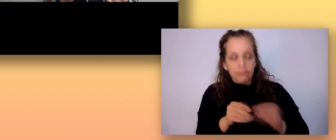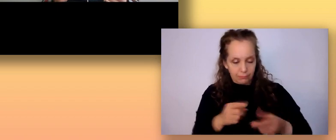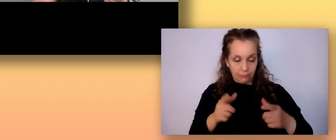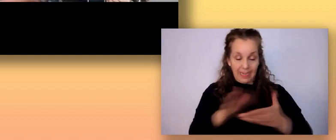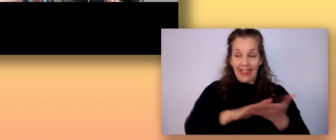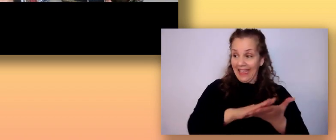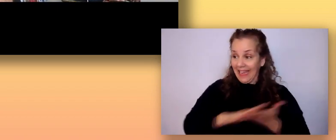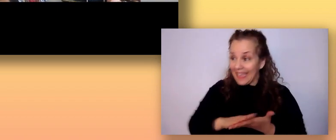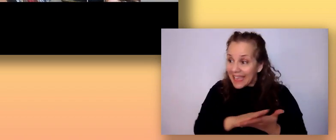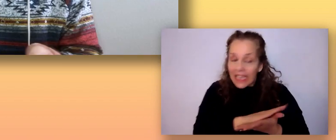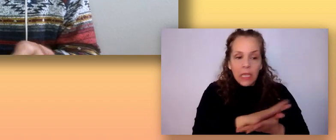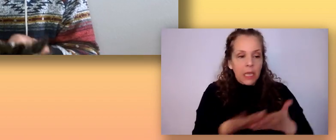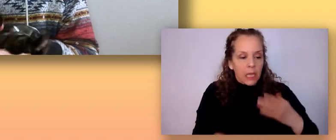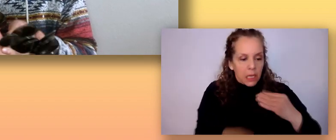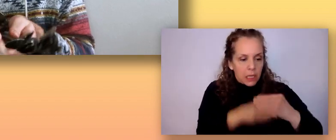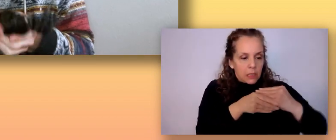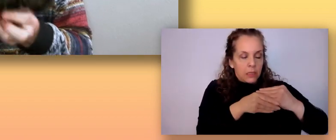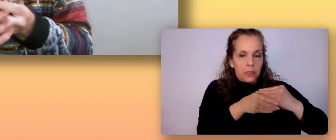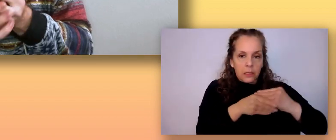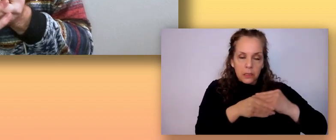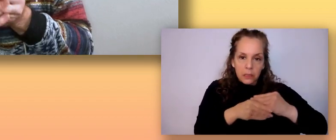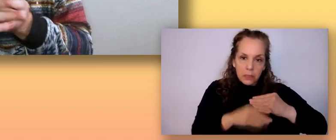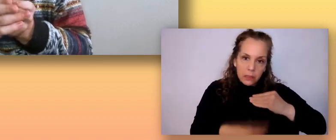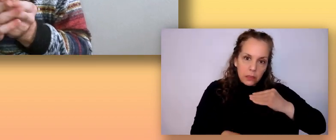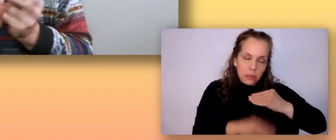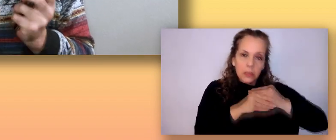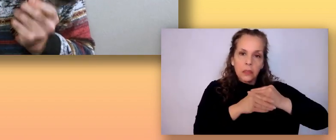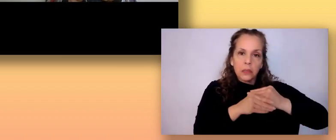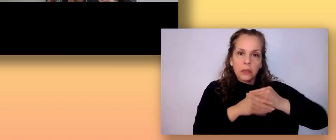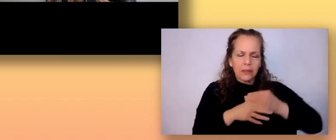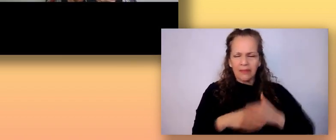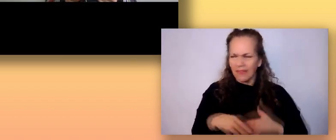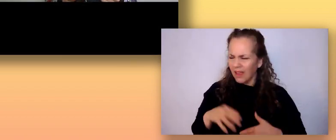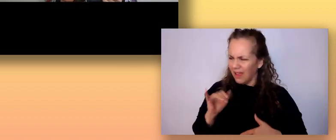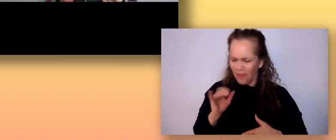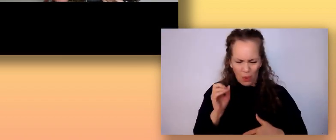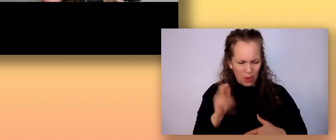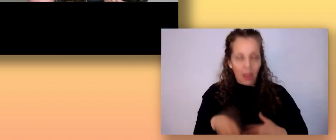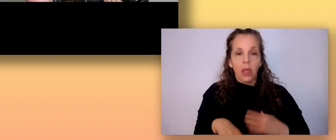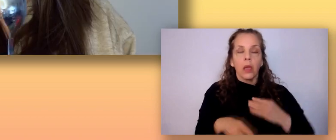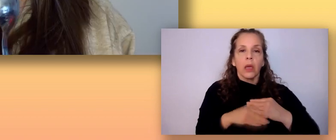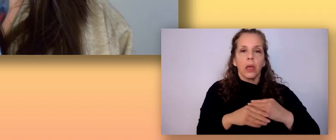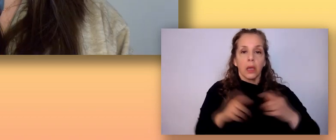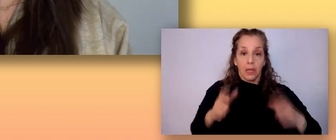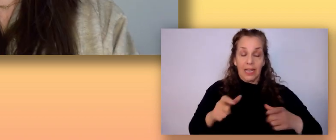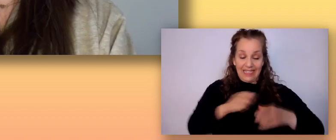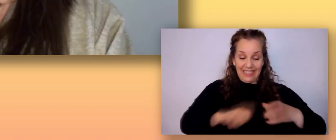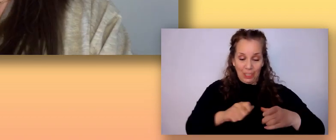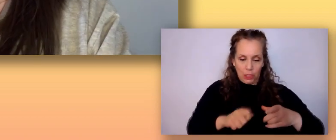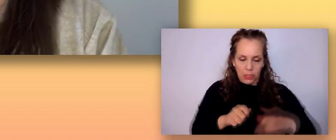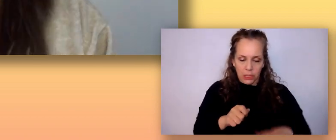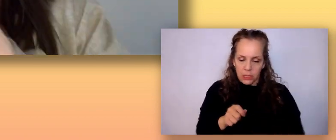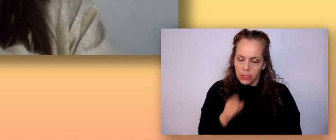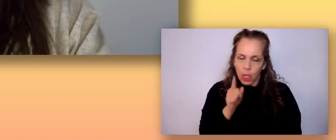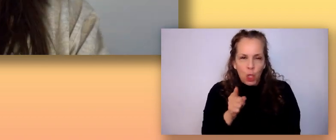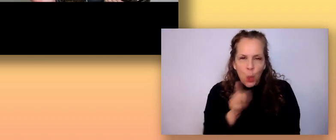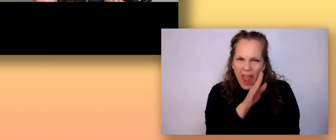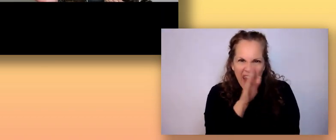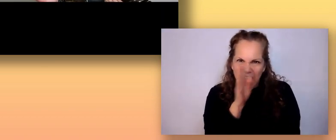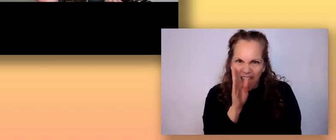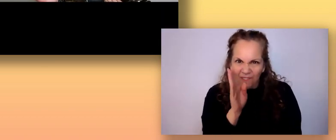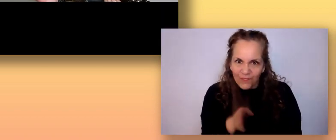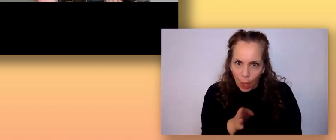Cleaning up. Okay. Look, I'm Doing running out of space, man. dishes, which you never